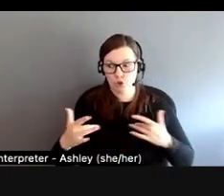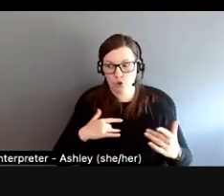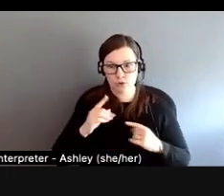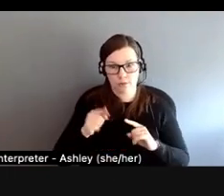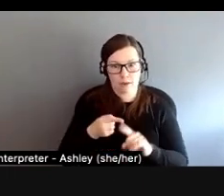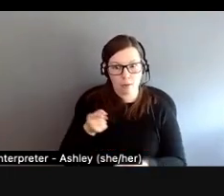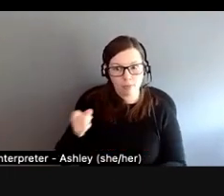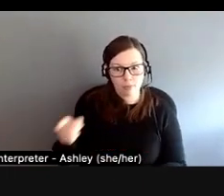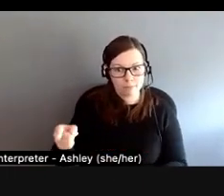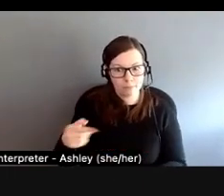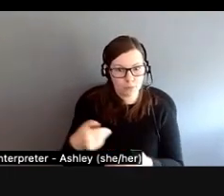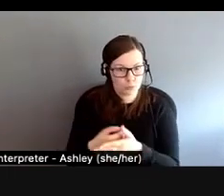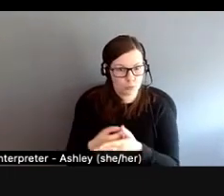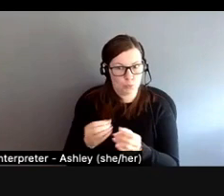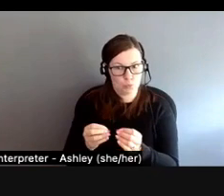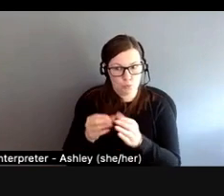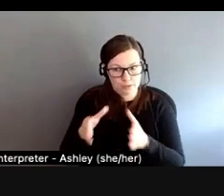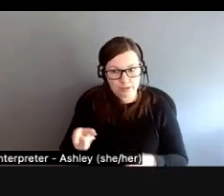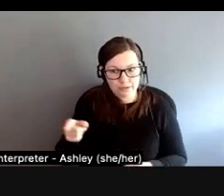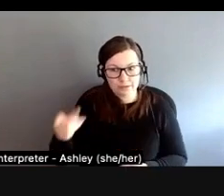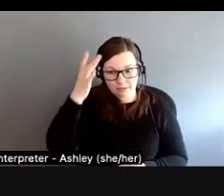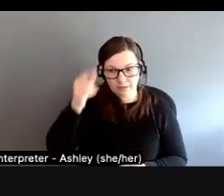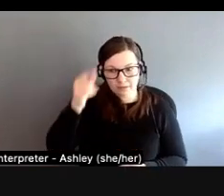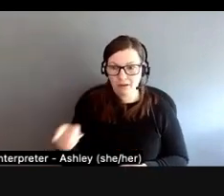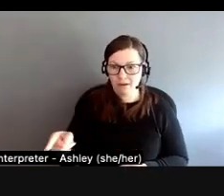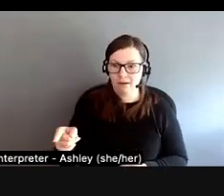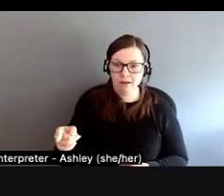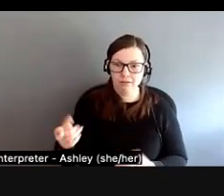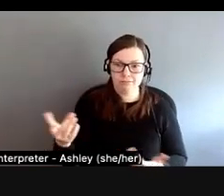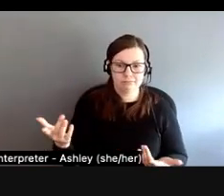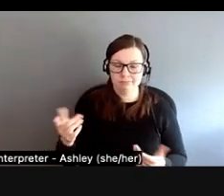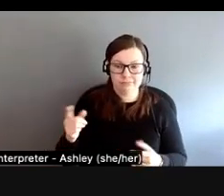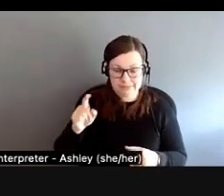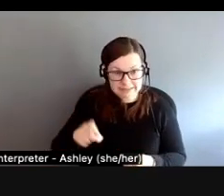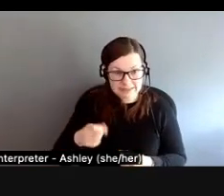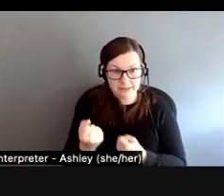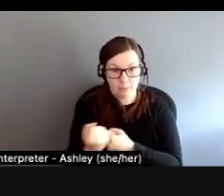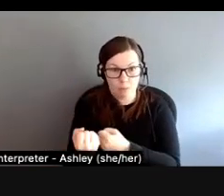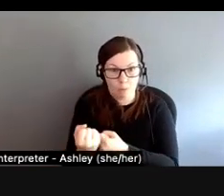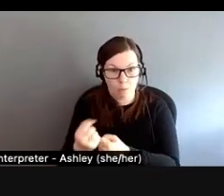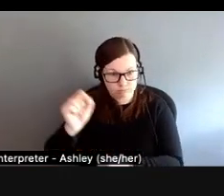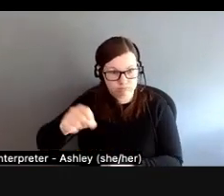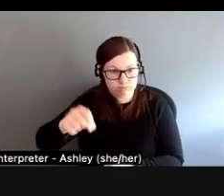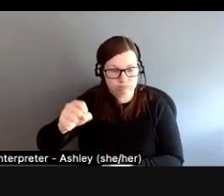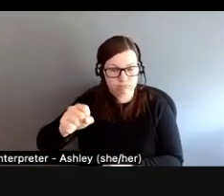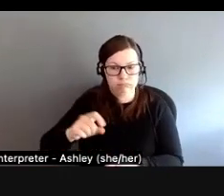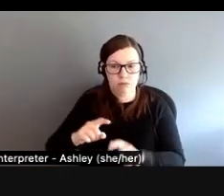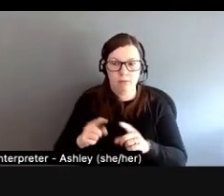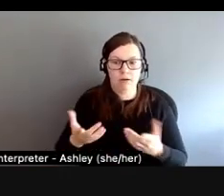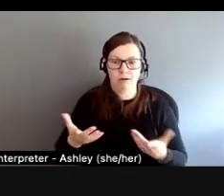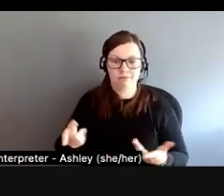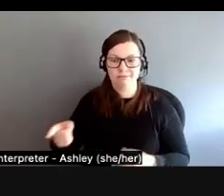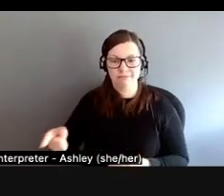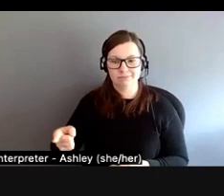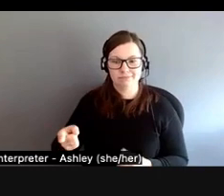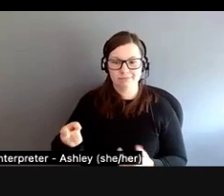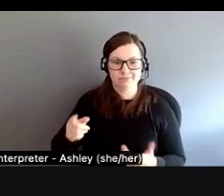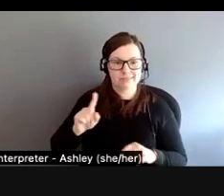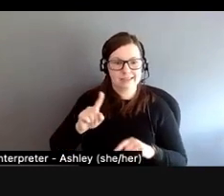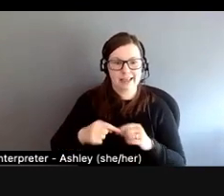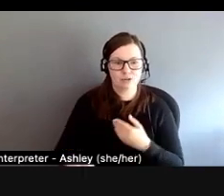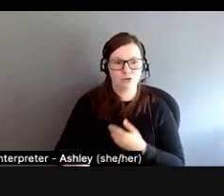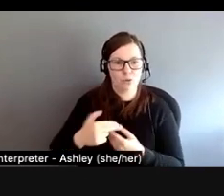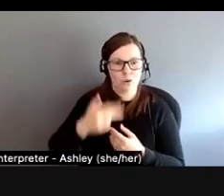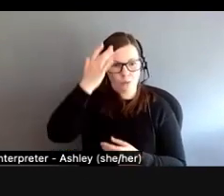fear themselves. And I know that a lot of them have smartphones. So I really started